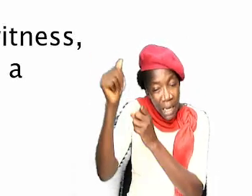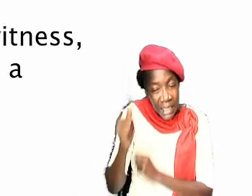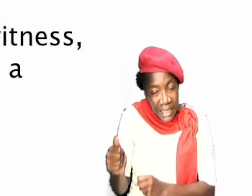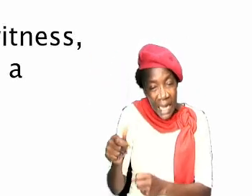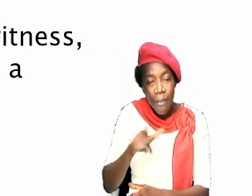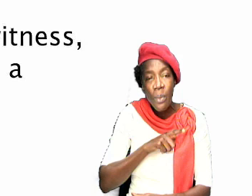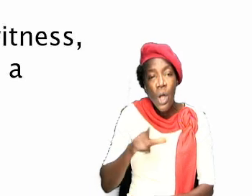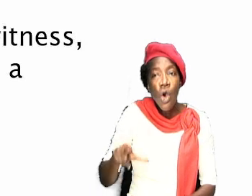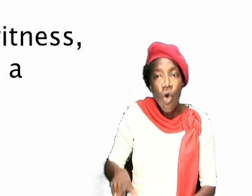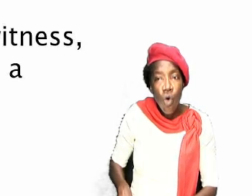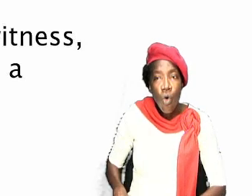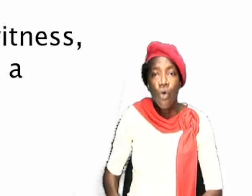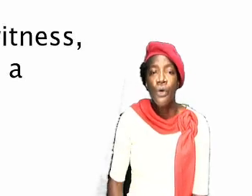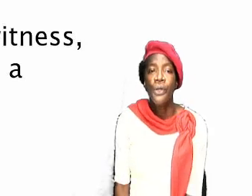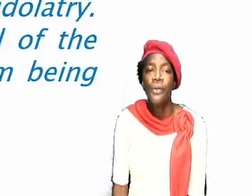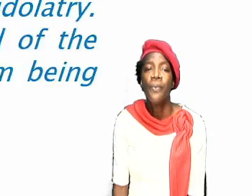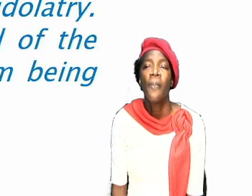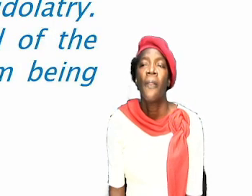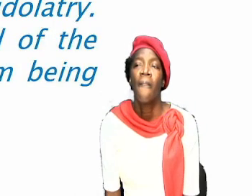Lord.